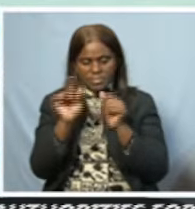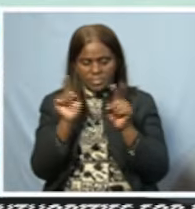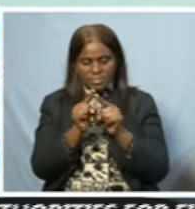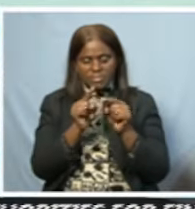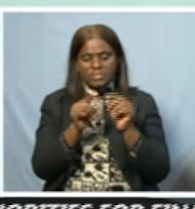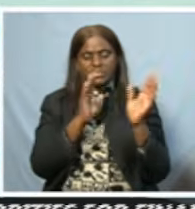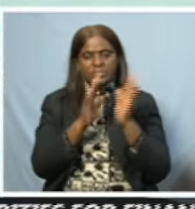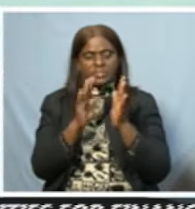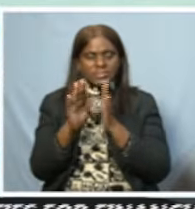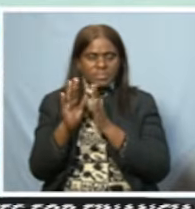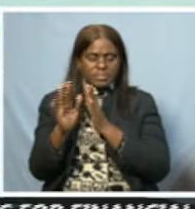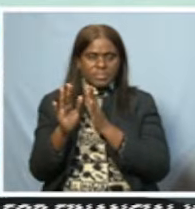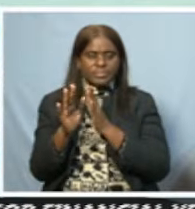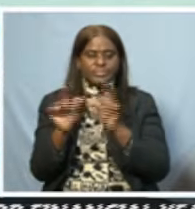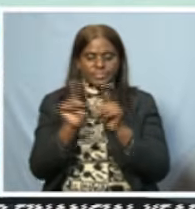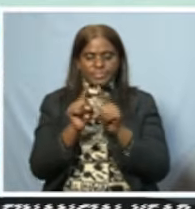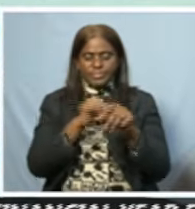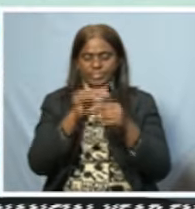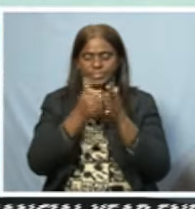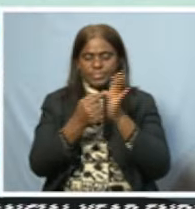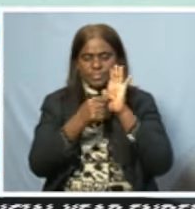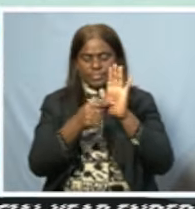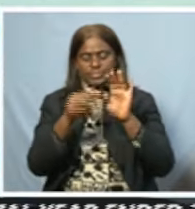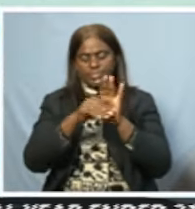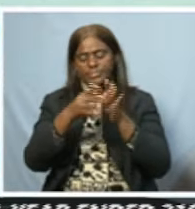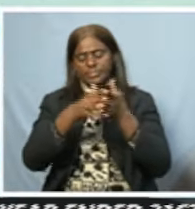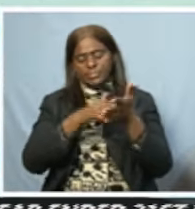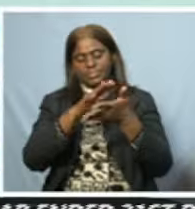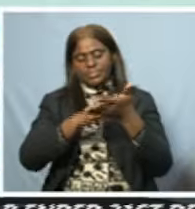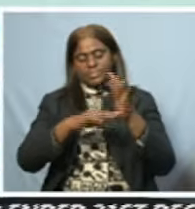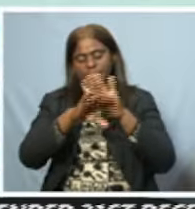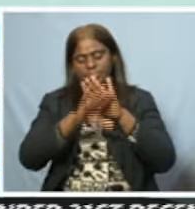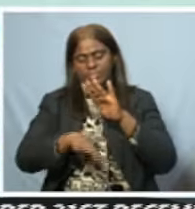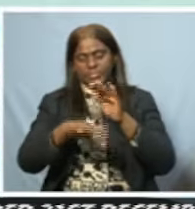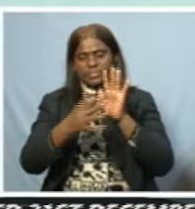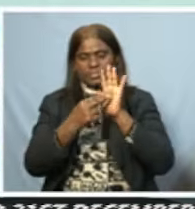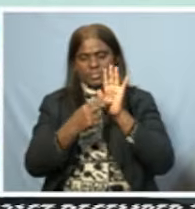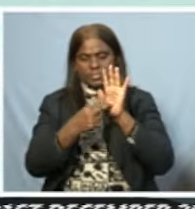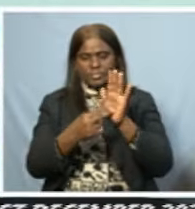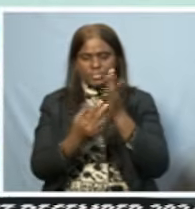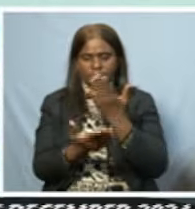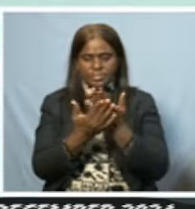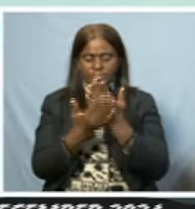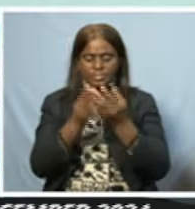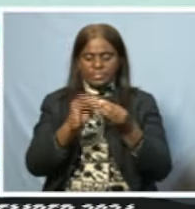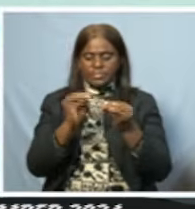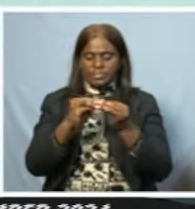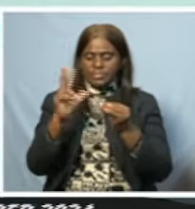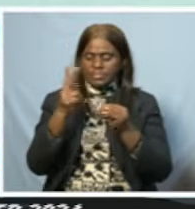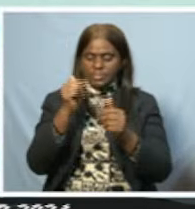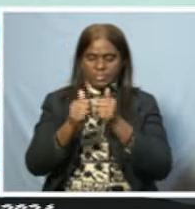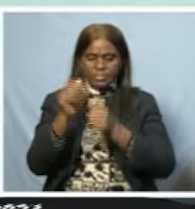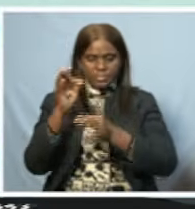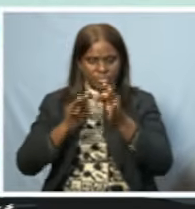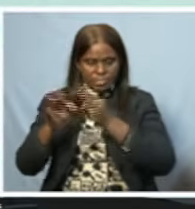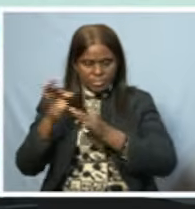remedial measures are as shown in the table below. See attached Appendix 3, which